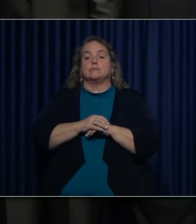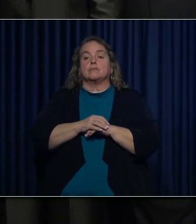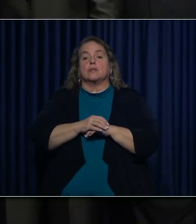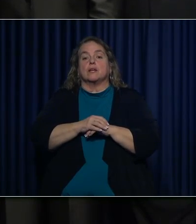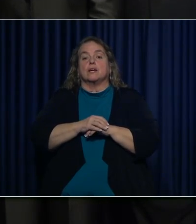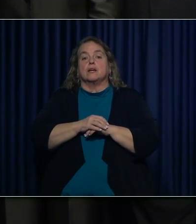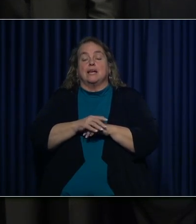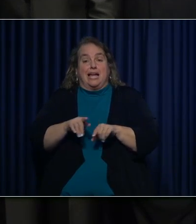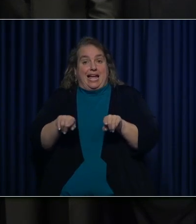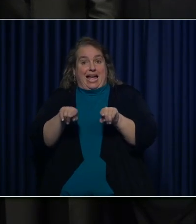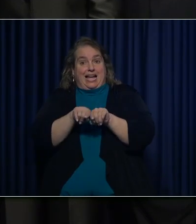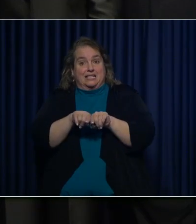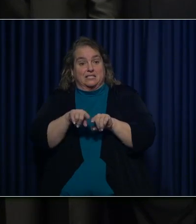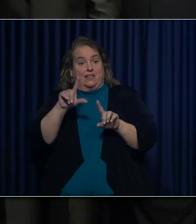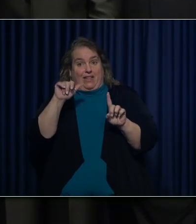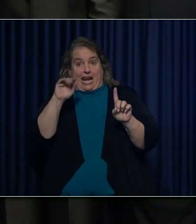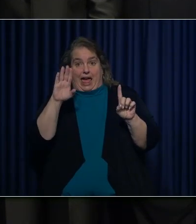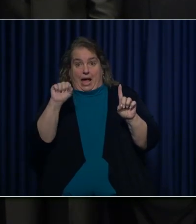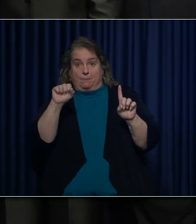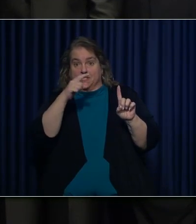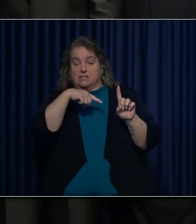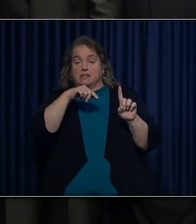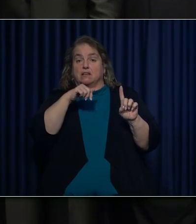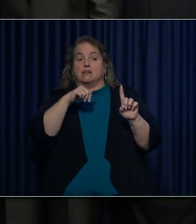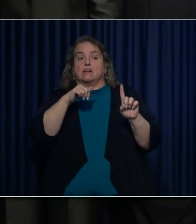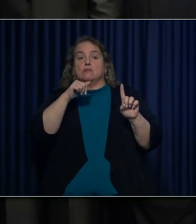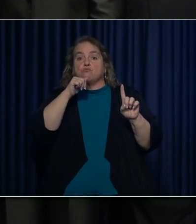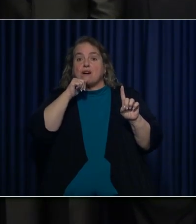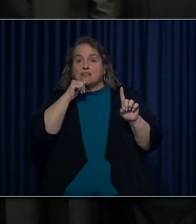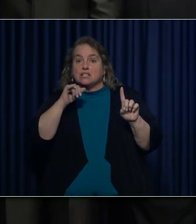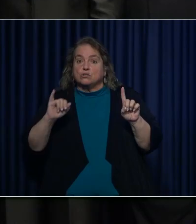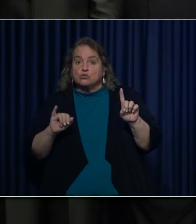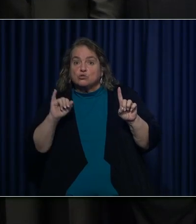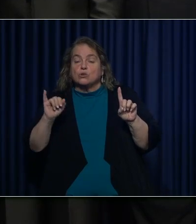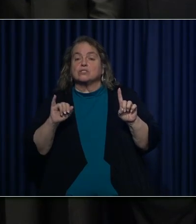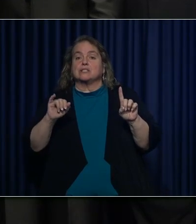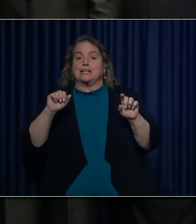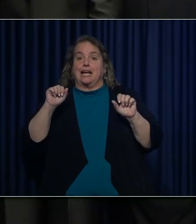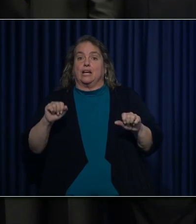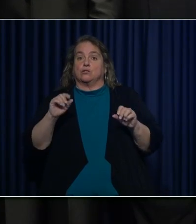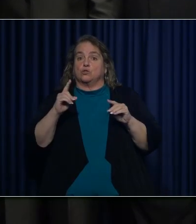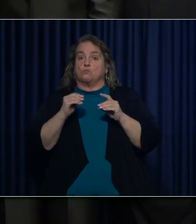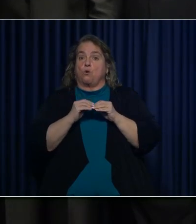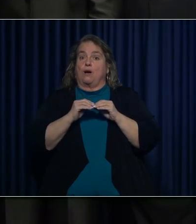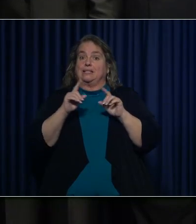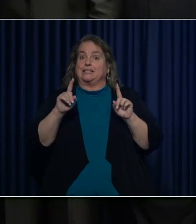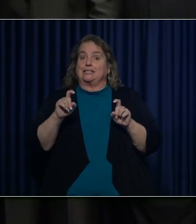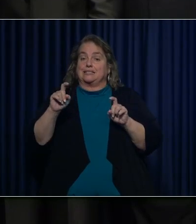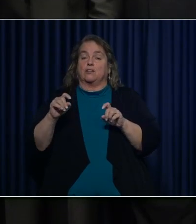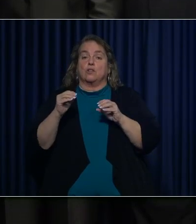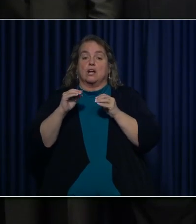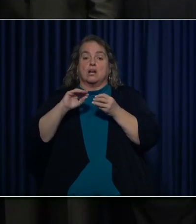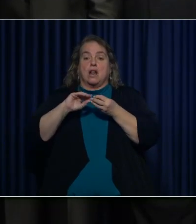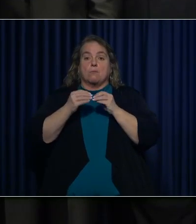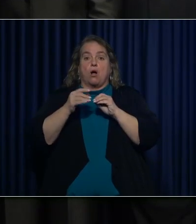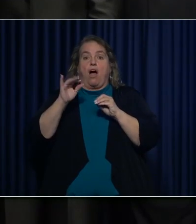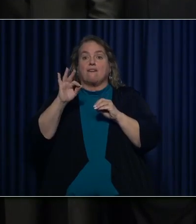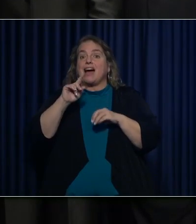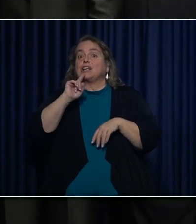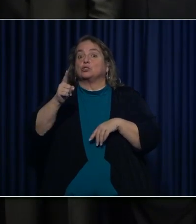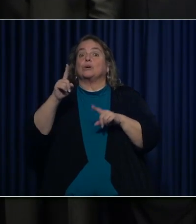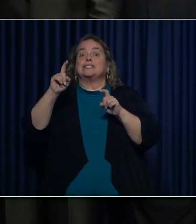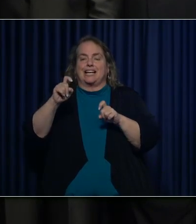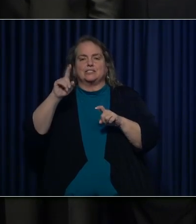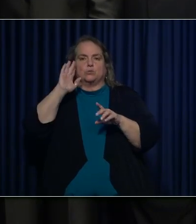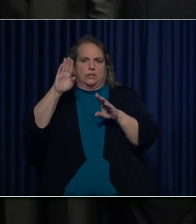as the commercial labs, private insurance are able to do testing, the number of actual tests will